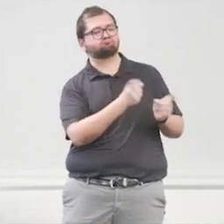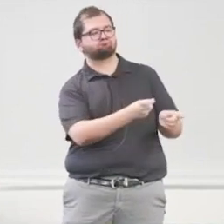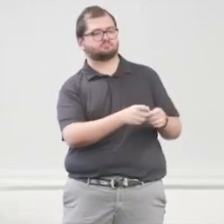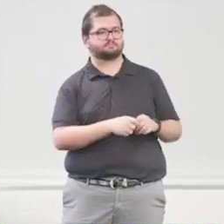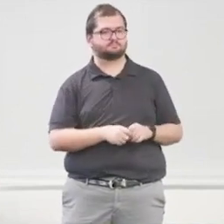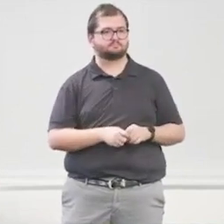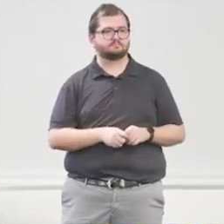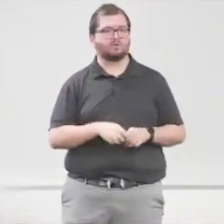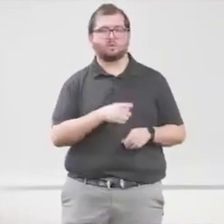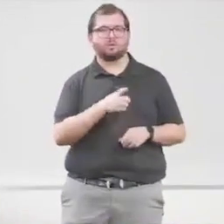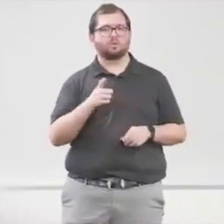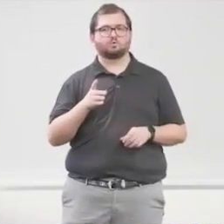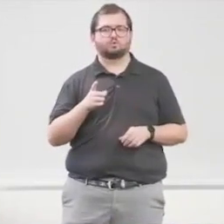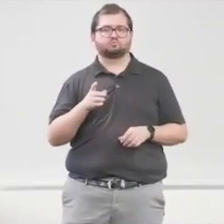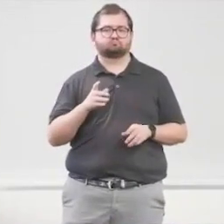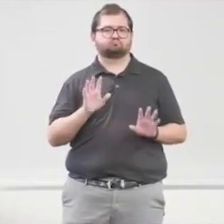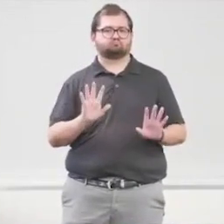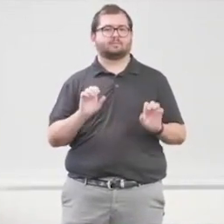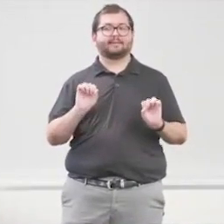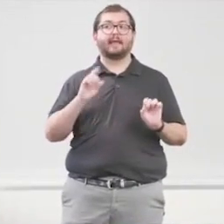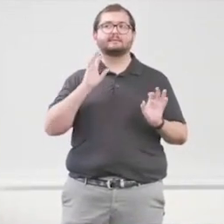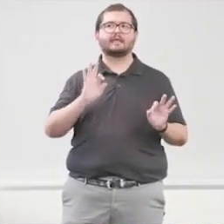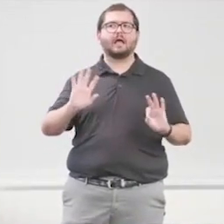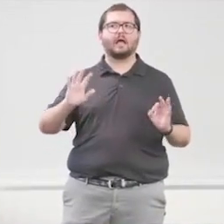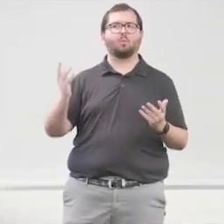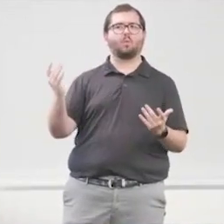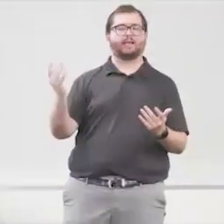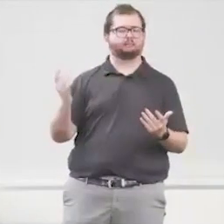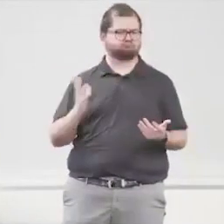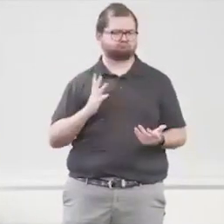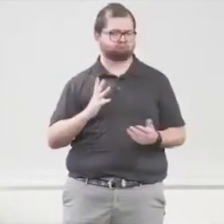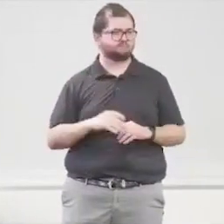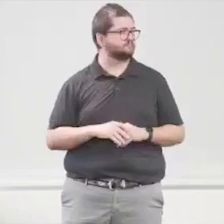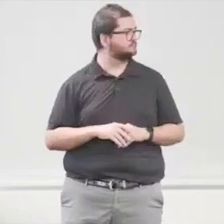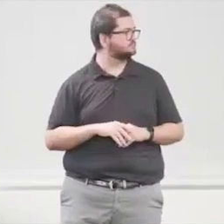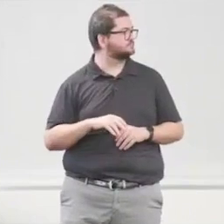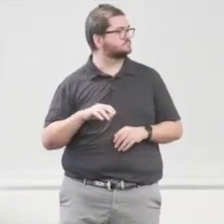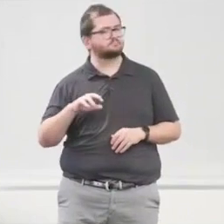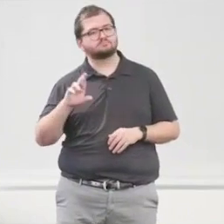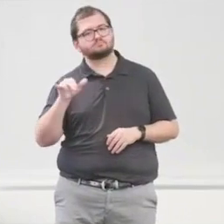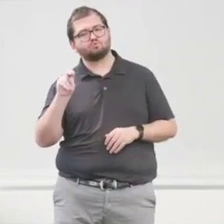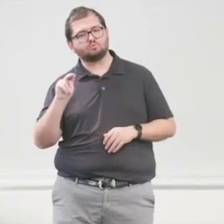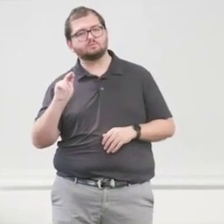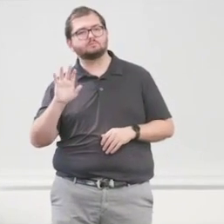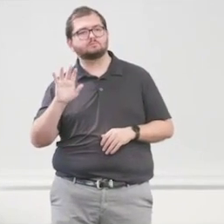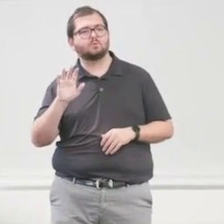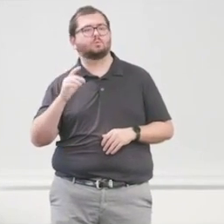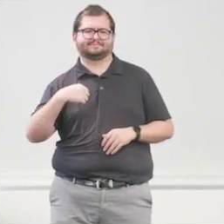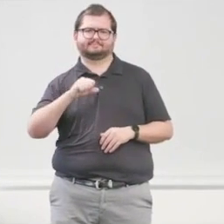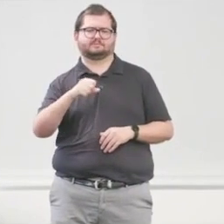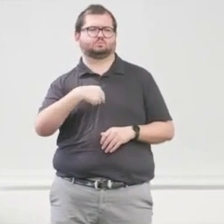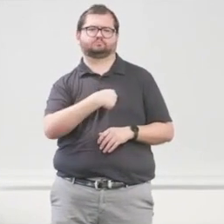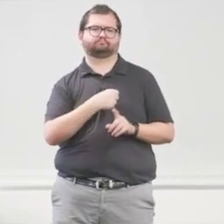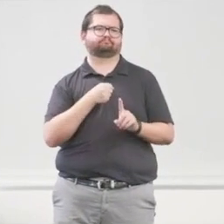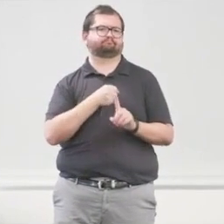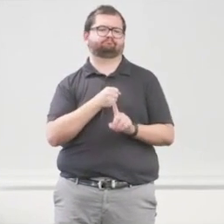forced to take that automatic update and cause them to be brought down. I'll just touch a little bit on the question that was asked. Is yes, we are absolutely impacted,